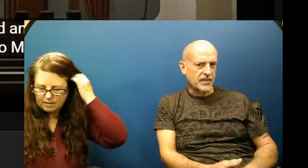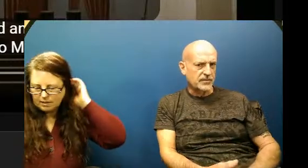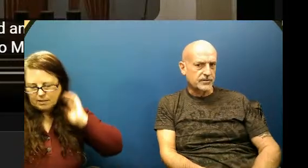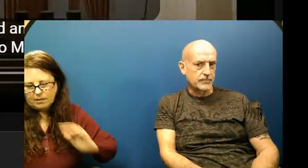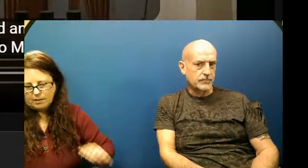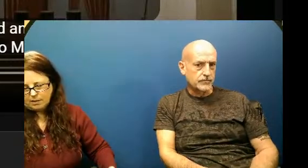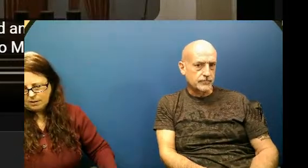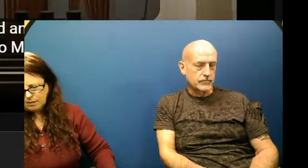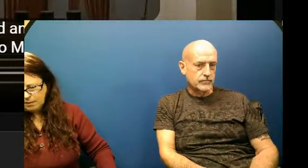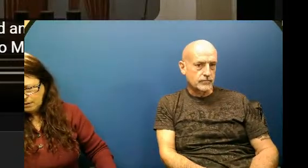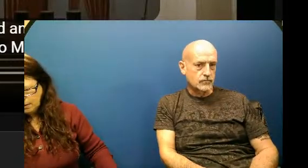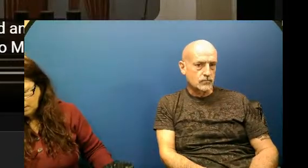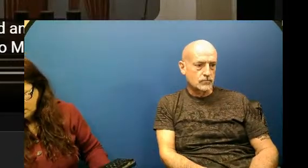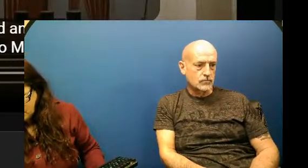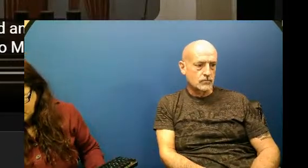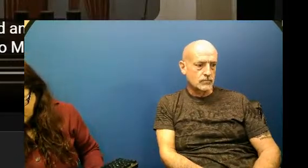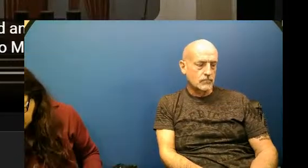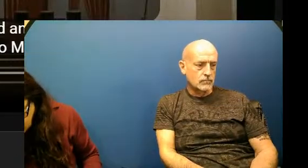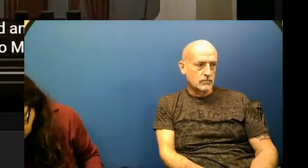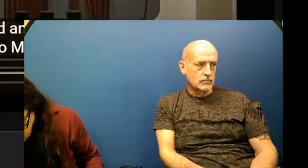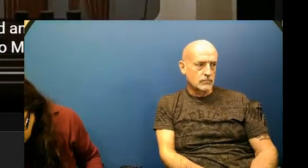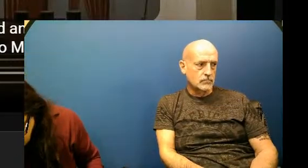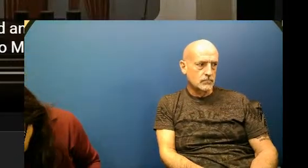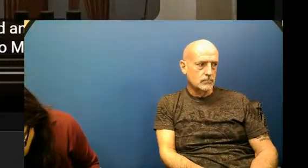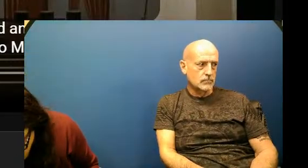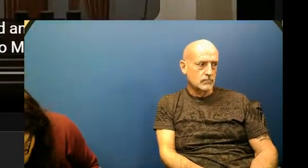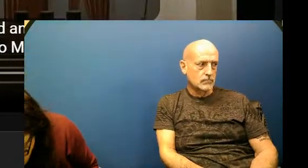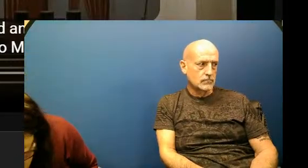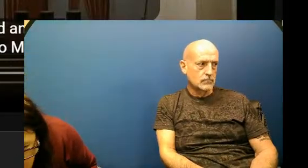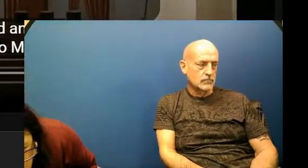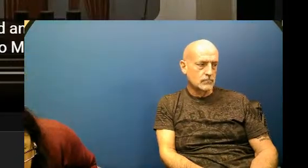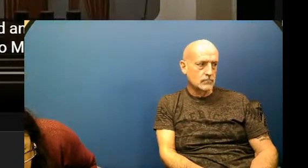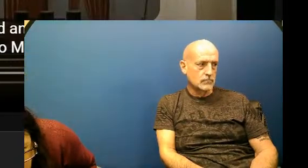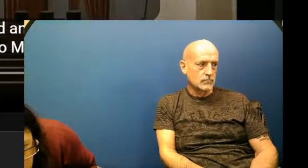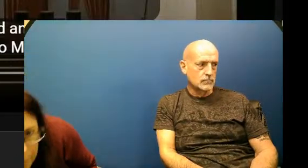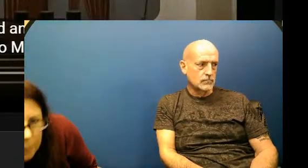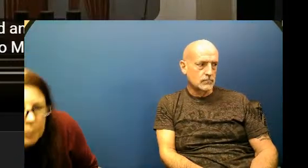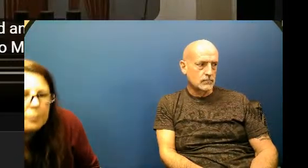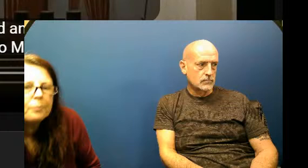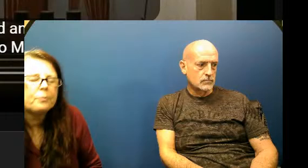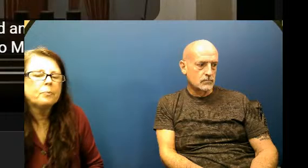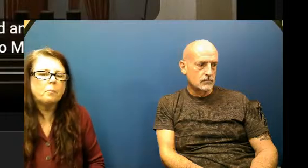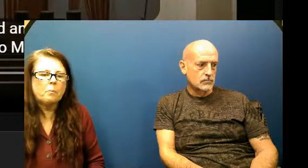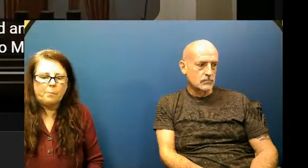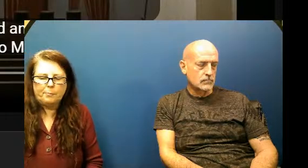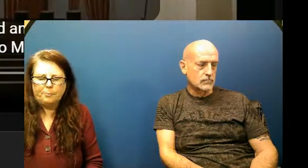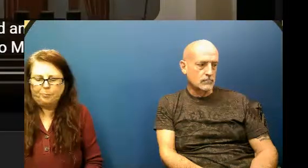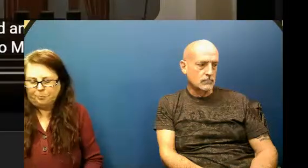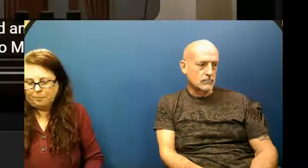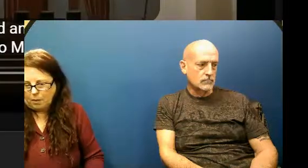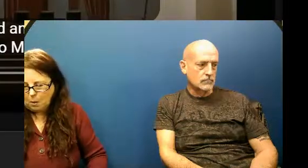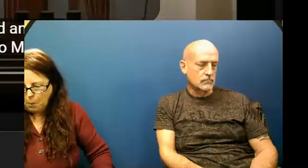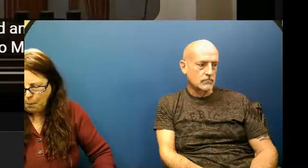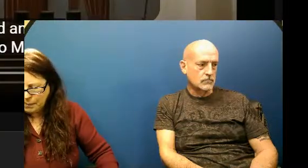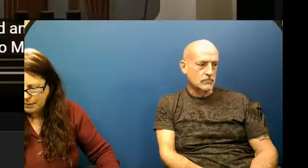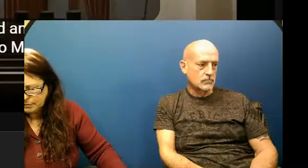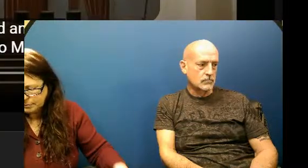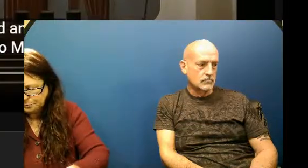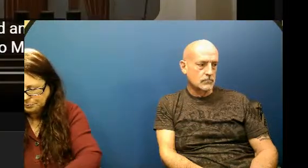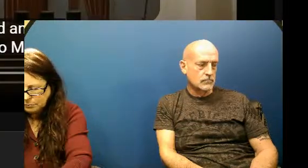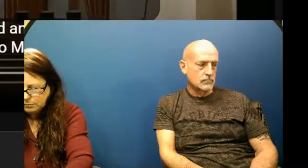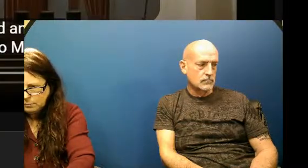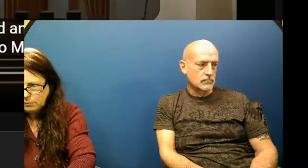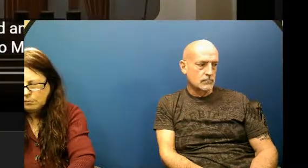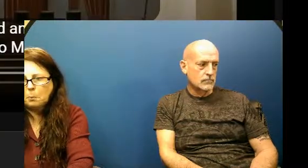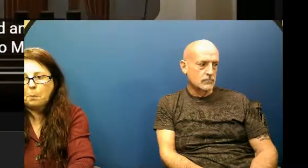or recommendation engine, but must simply follow ByteDance's directives. You disagree with that in your reply brief.